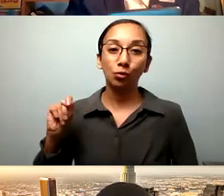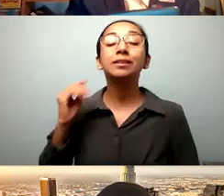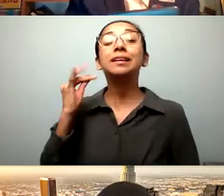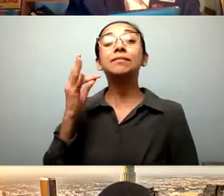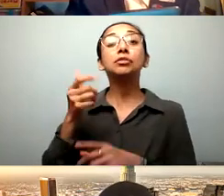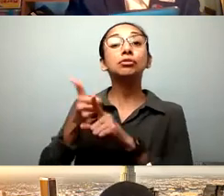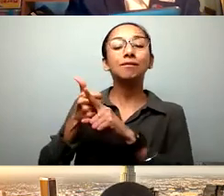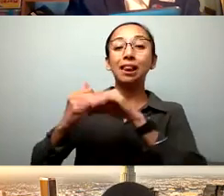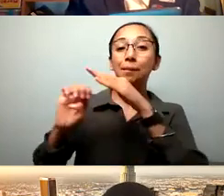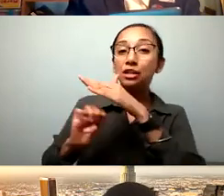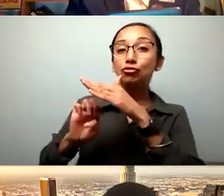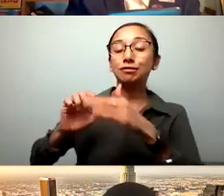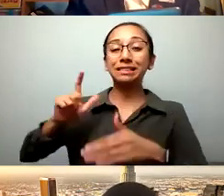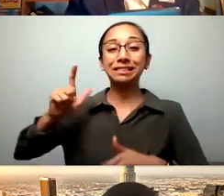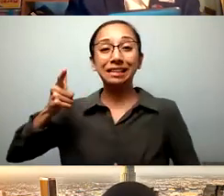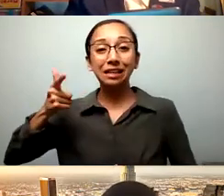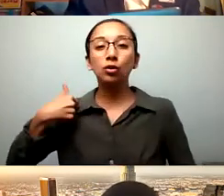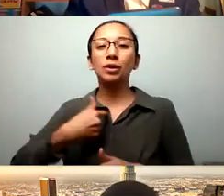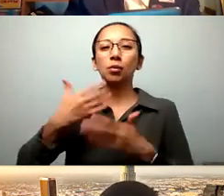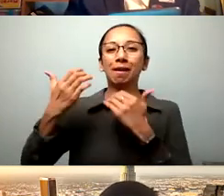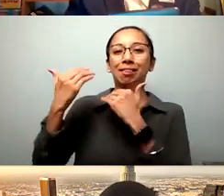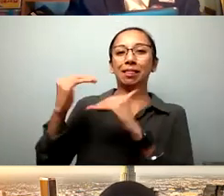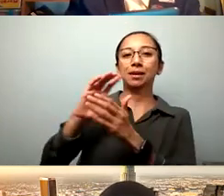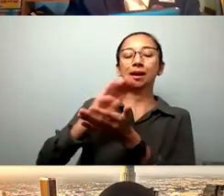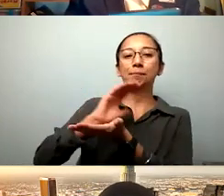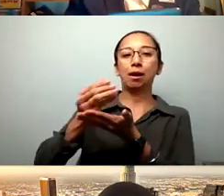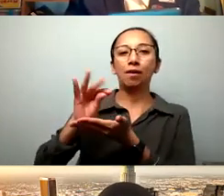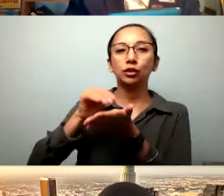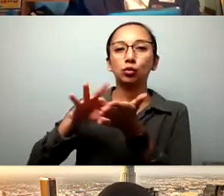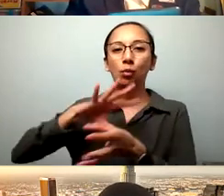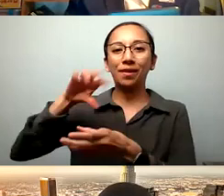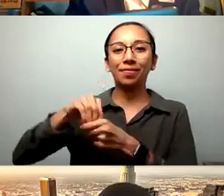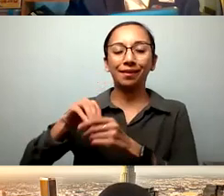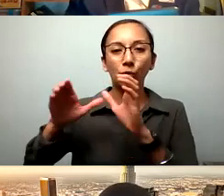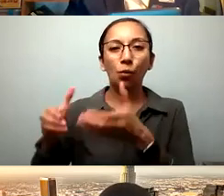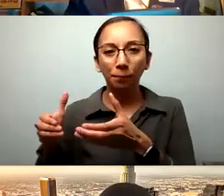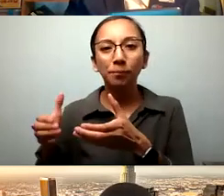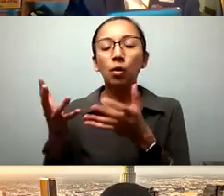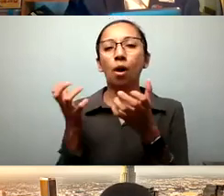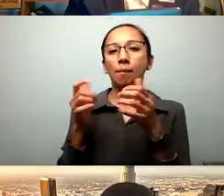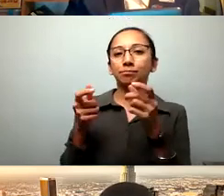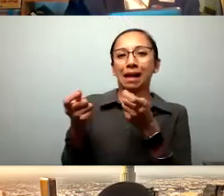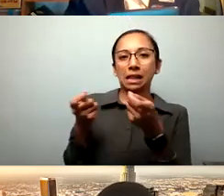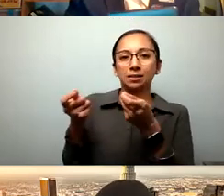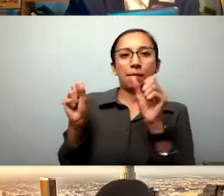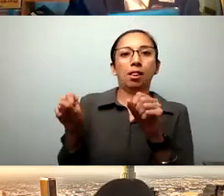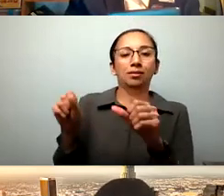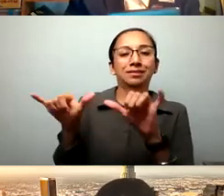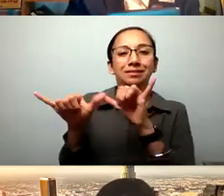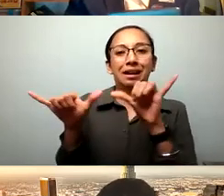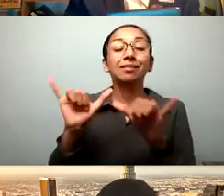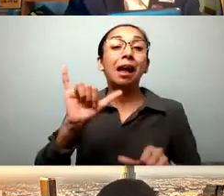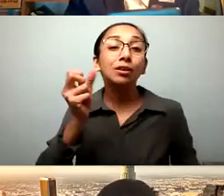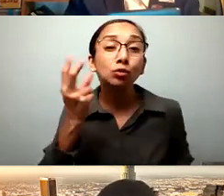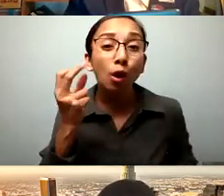secondary, we want to limit the cohorts and the groups to a manageable size. So let's say 12 students